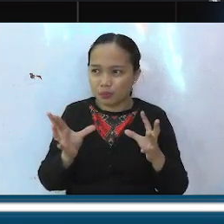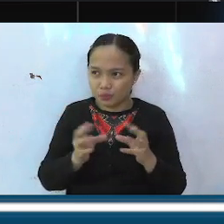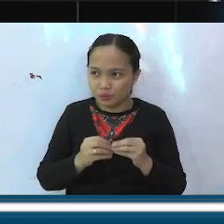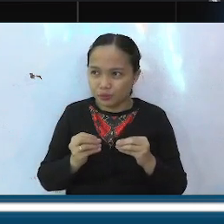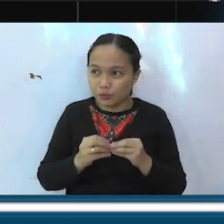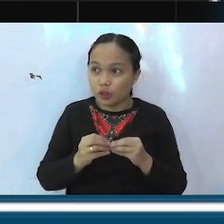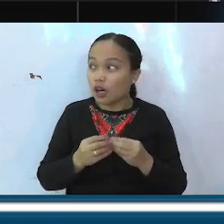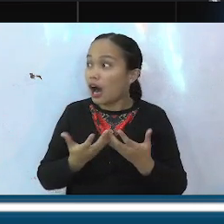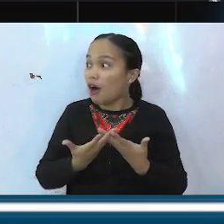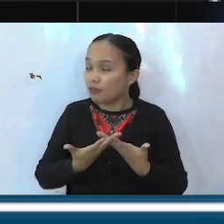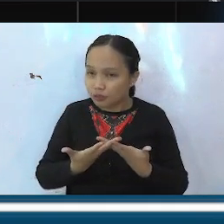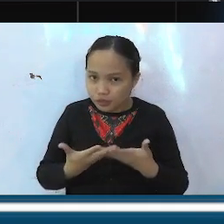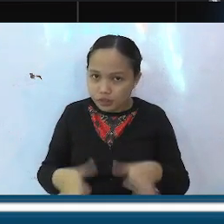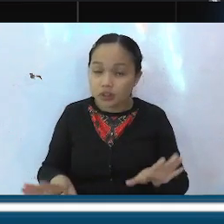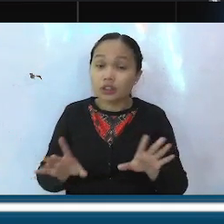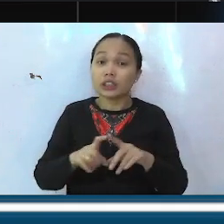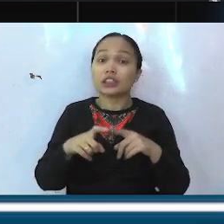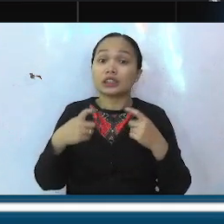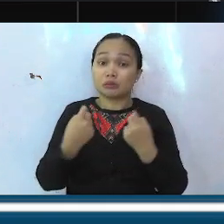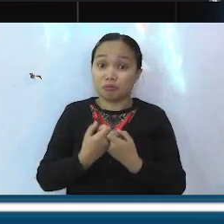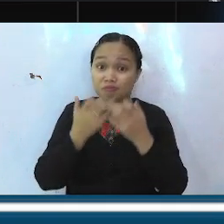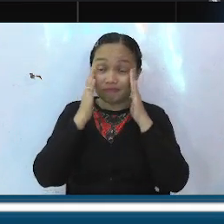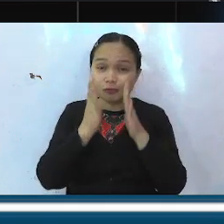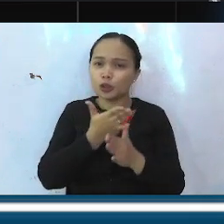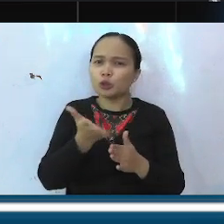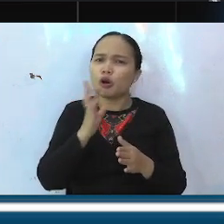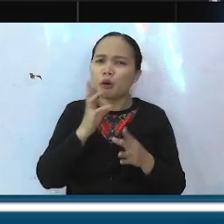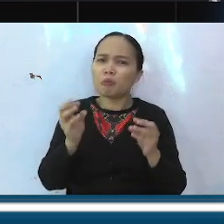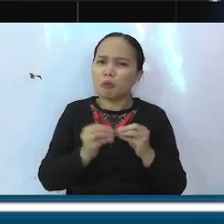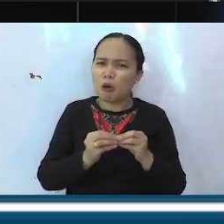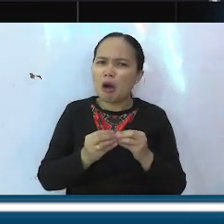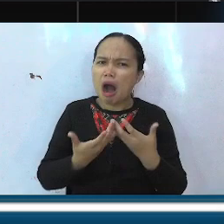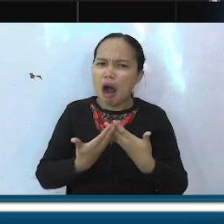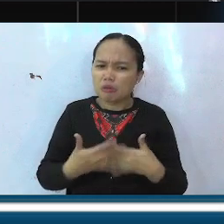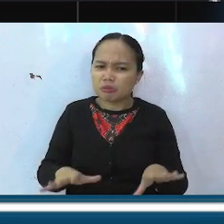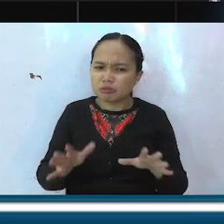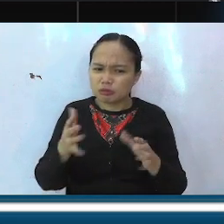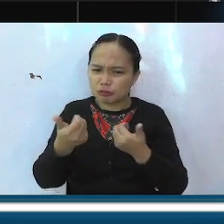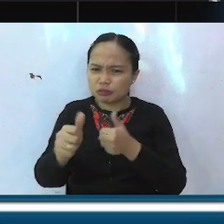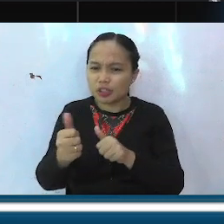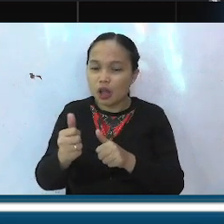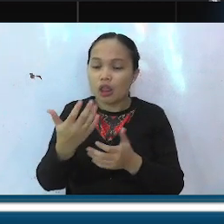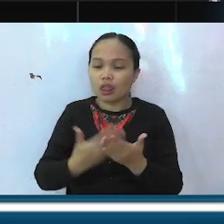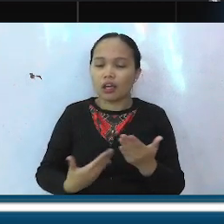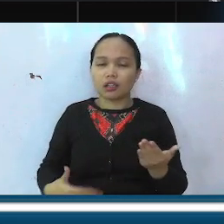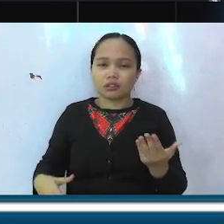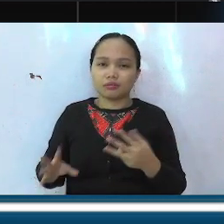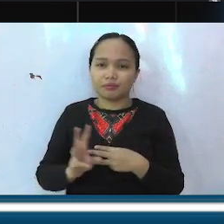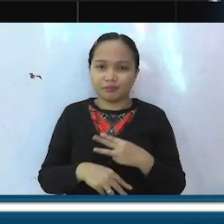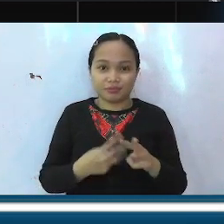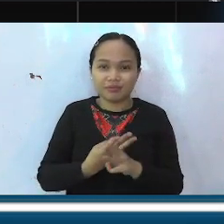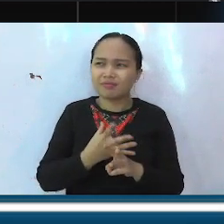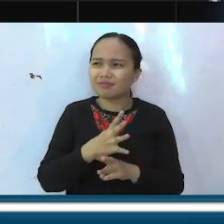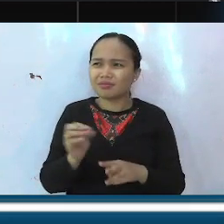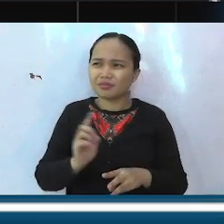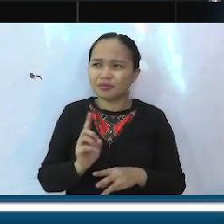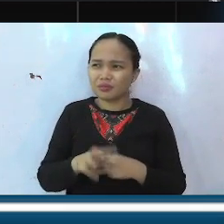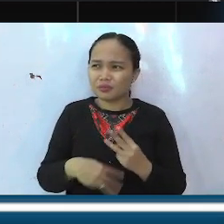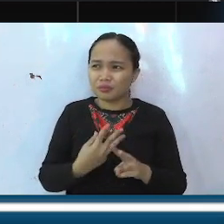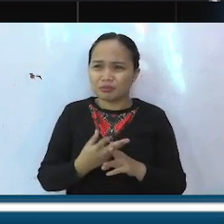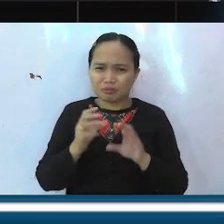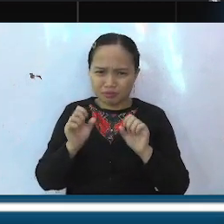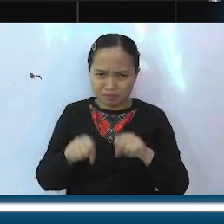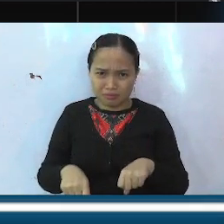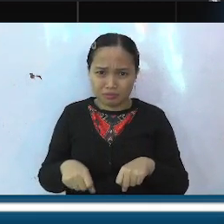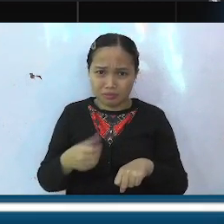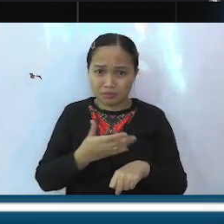Teenagers, team focus, listen to this. You are more after the things of this world. Mm. And the things of this world can just be a bonus